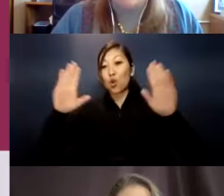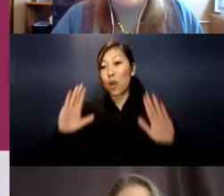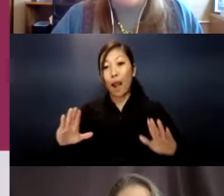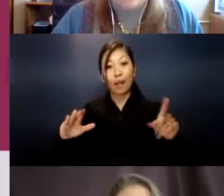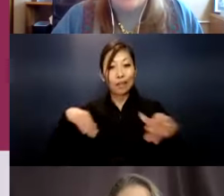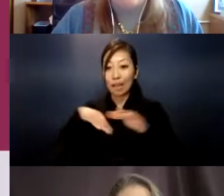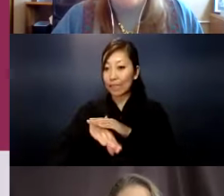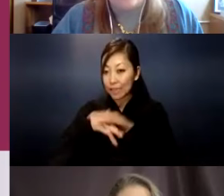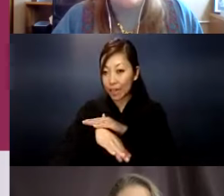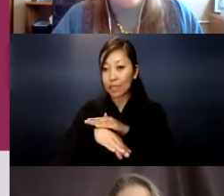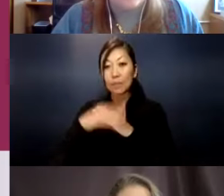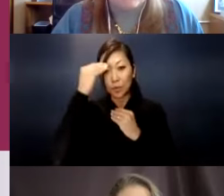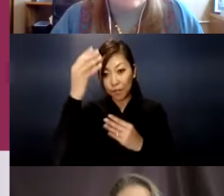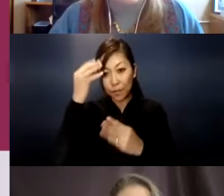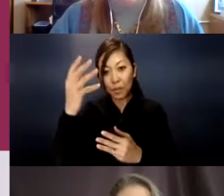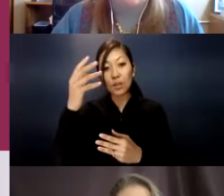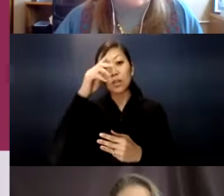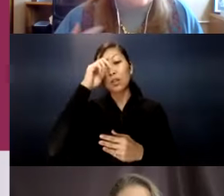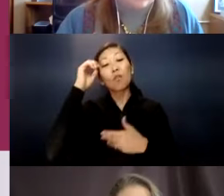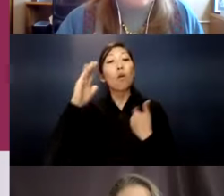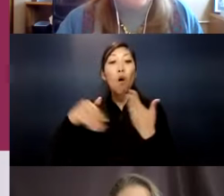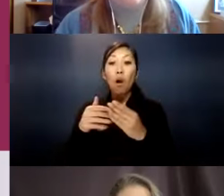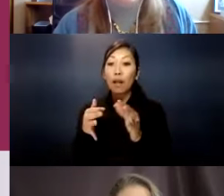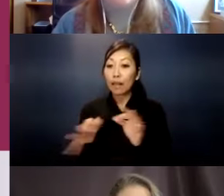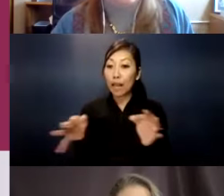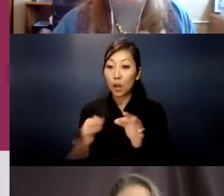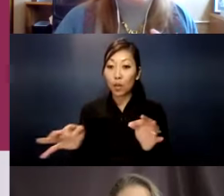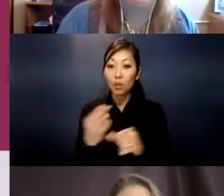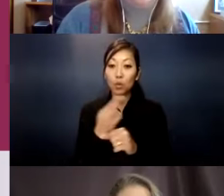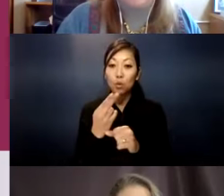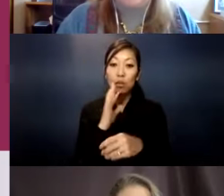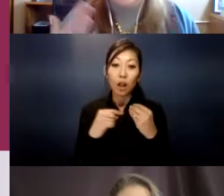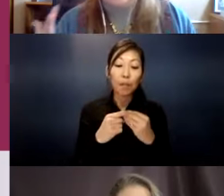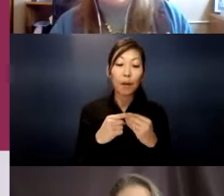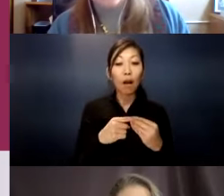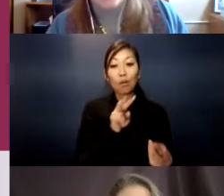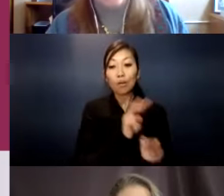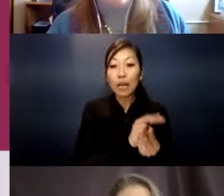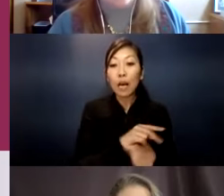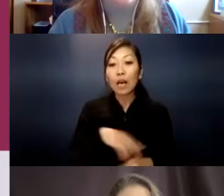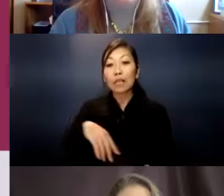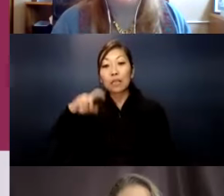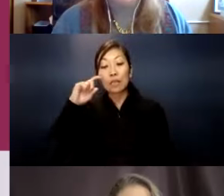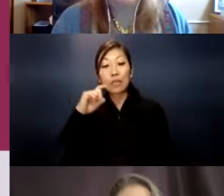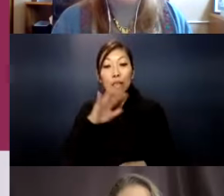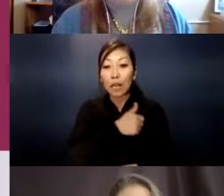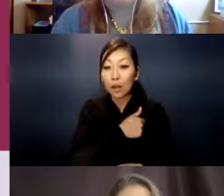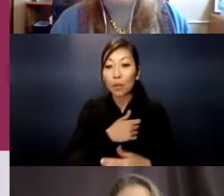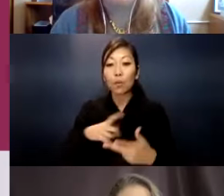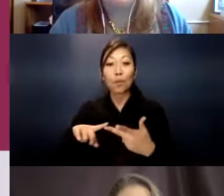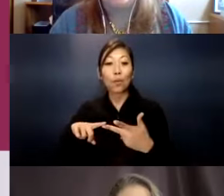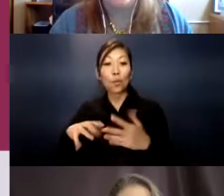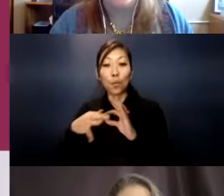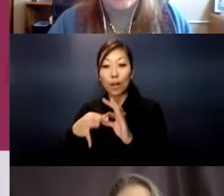accessible. All of the language they use to talk about sex and sexuality and relationship violence